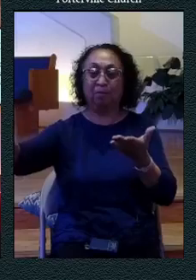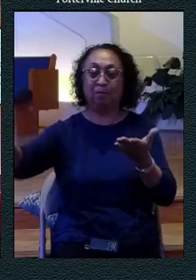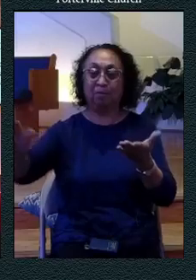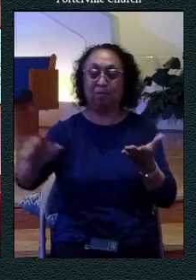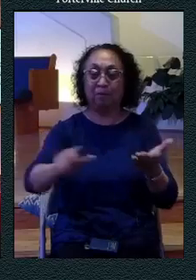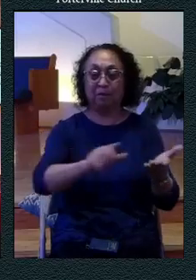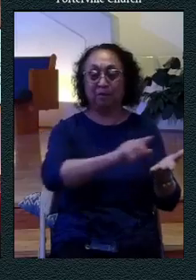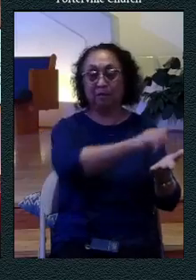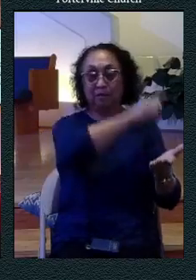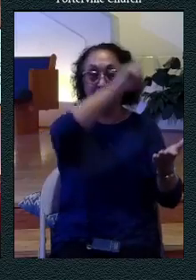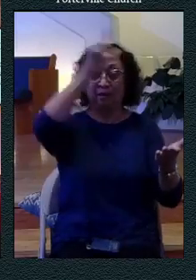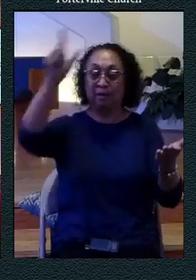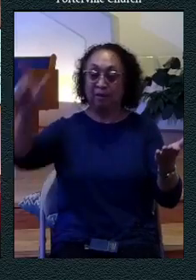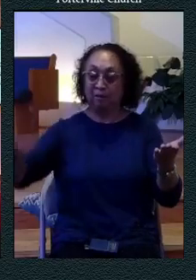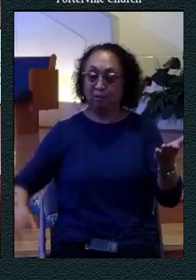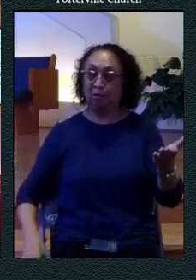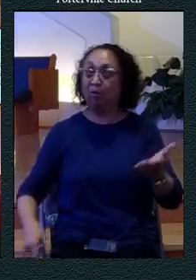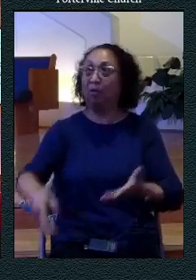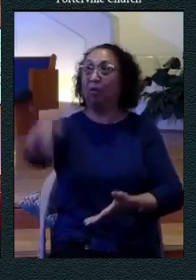holy,